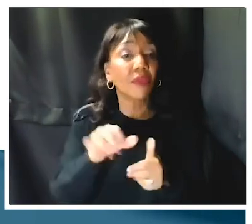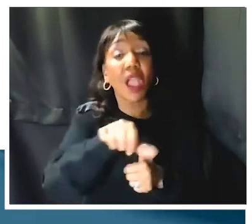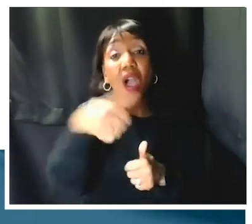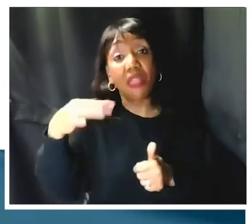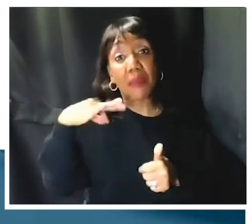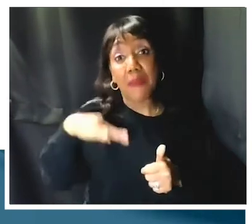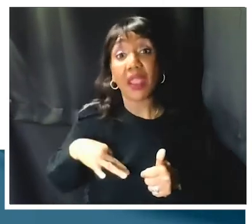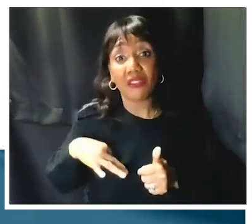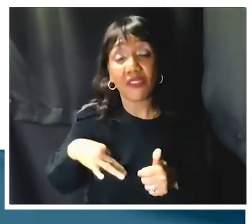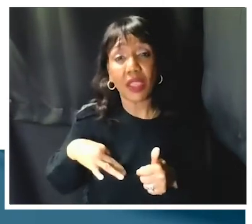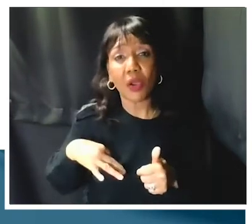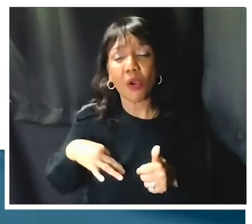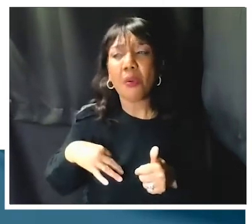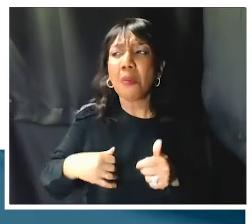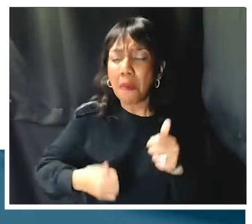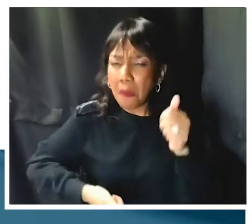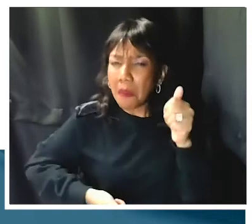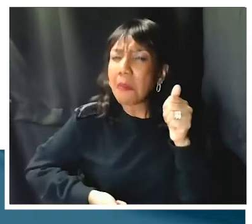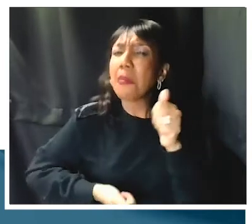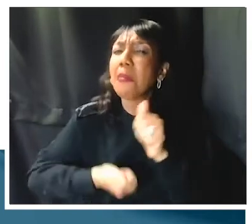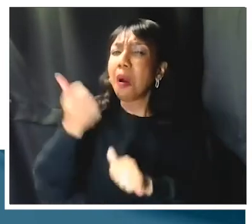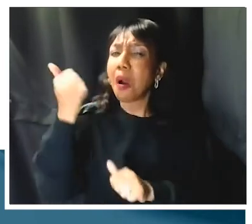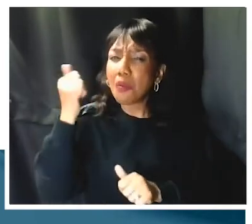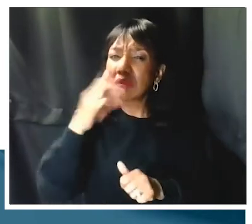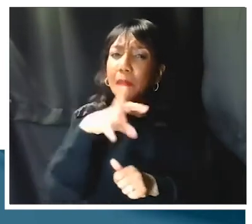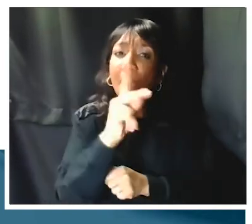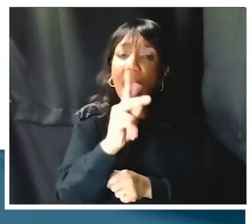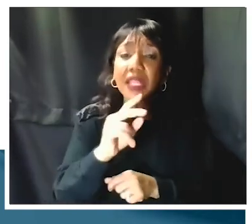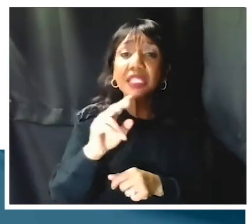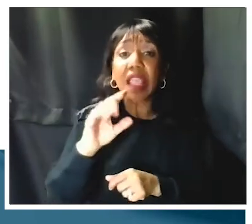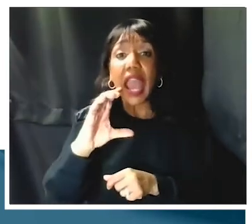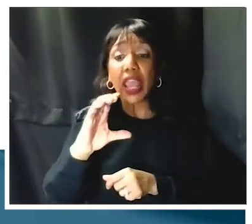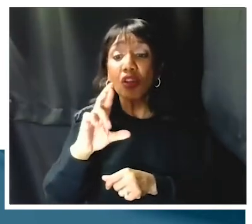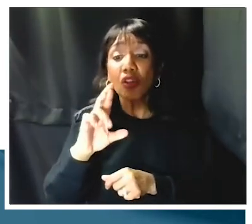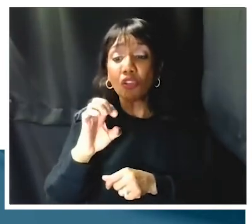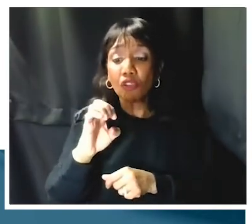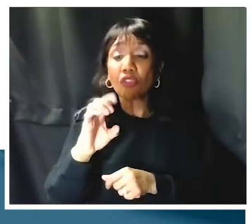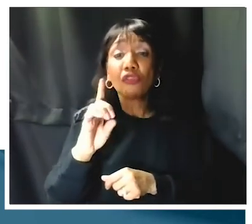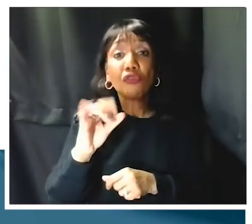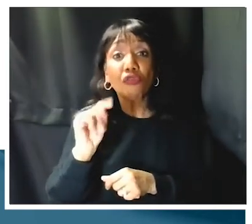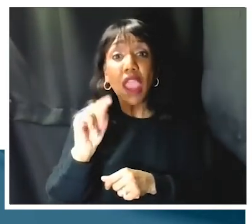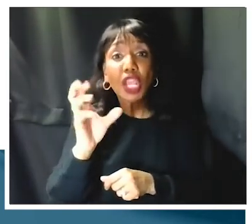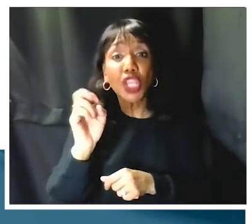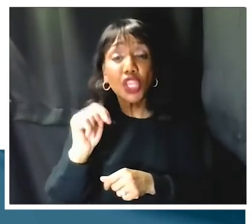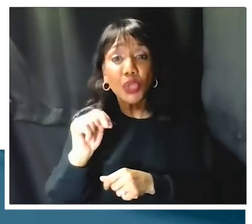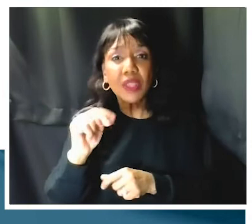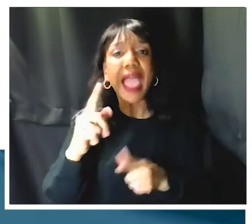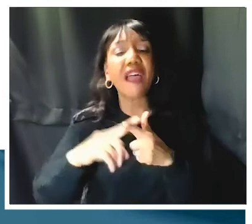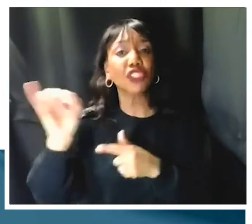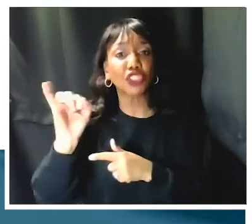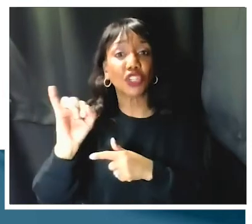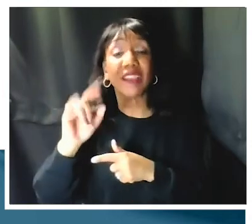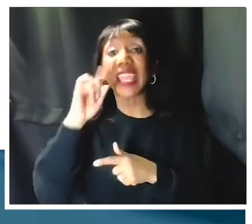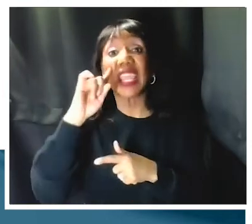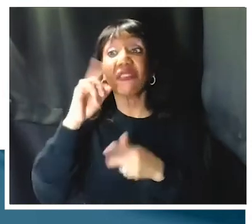Another benefit is that almost all banks and credit unions are insured. This means that if an insured bank